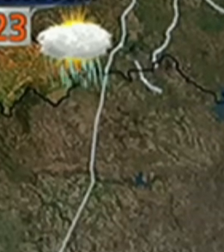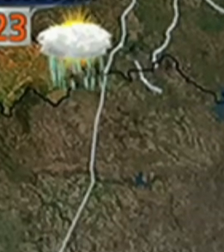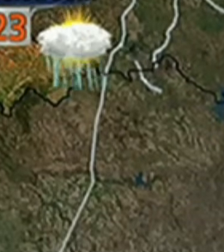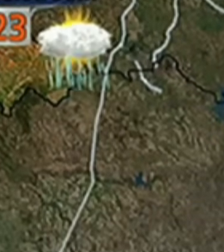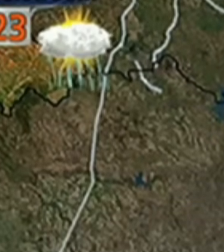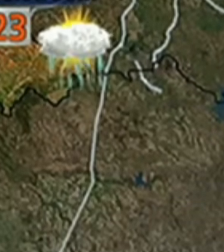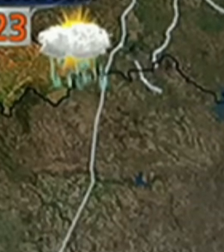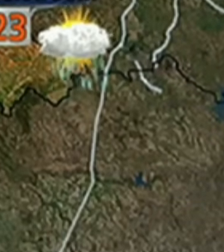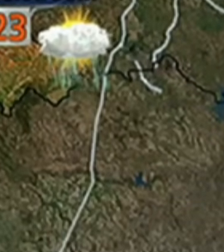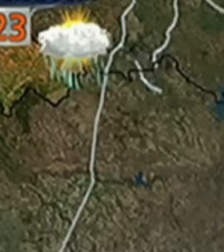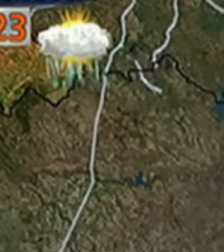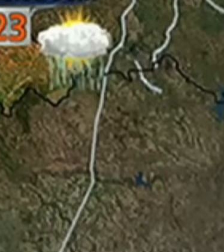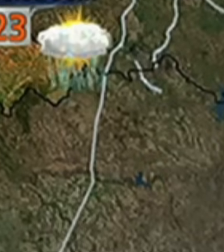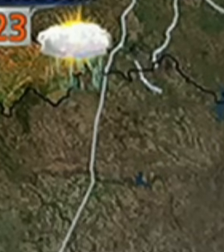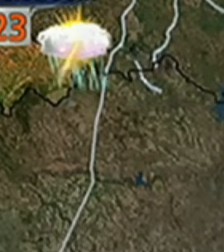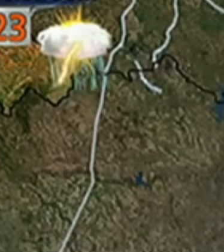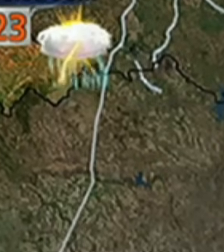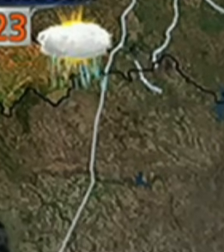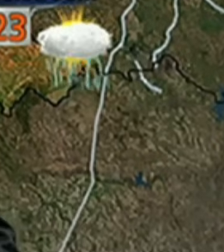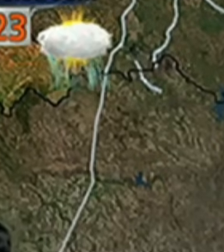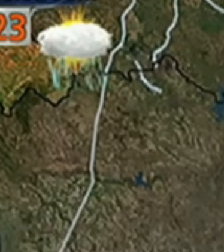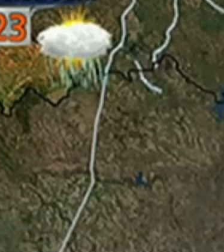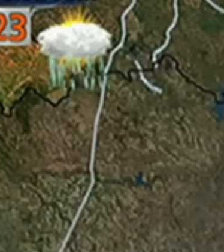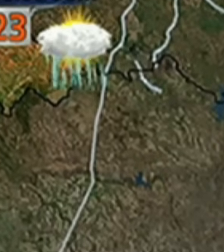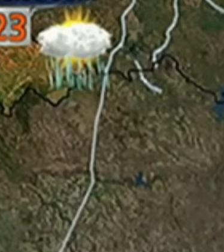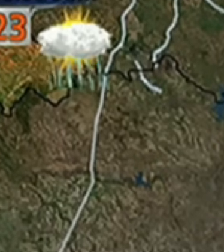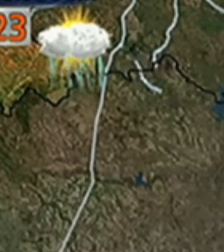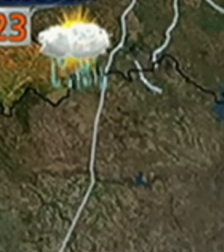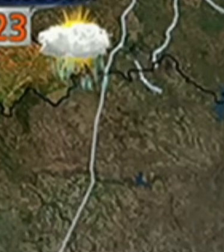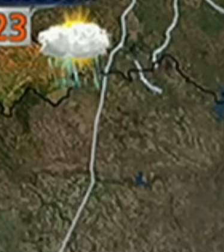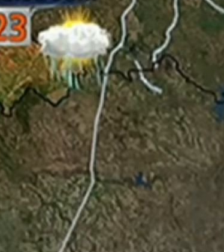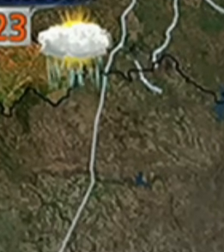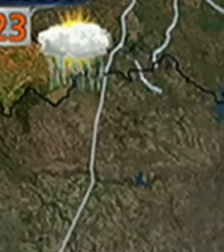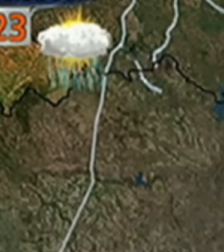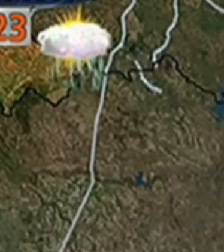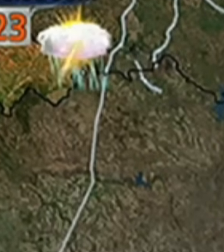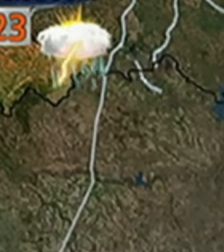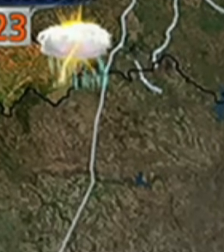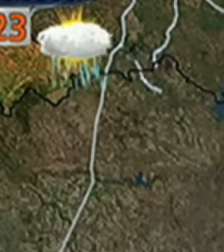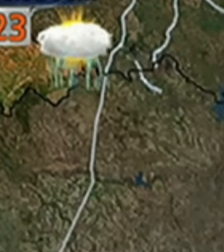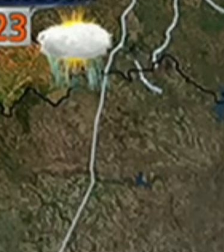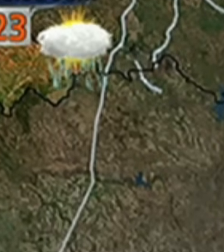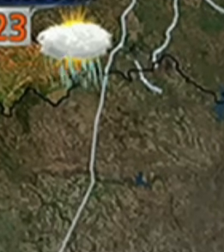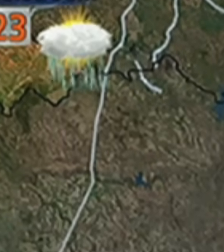wena lo ka bo Potchefstroom a wa go tla bo fodile kgrata ke 23 magešo go tšwa go nna ke re mošate